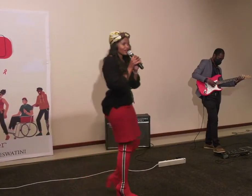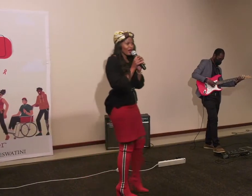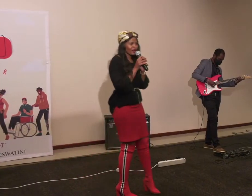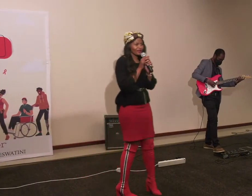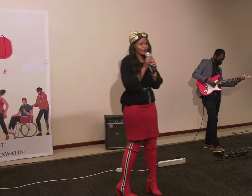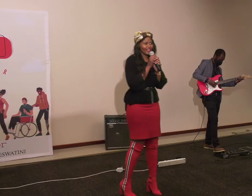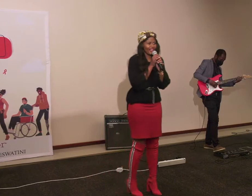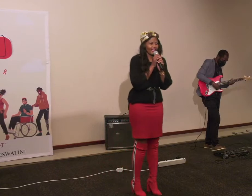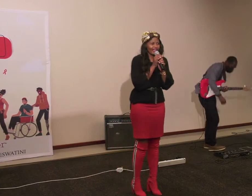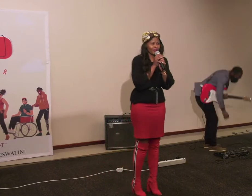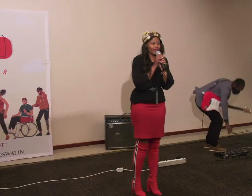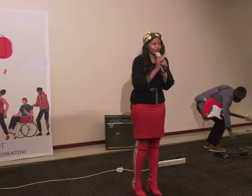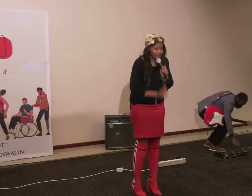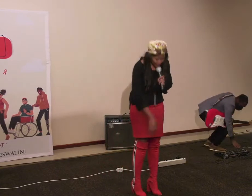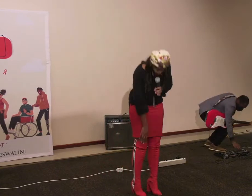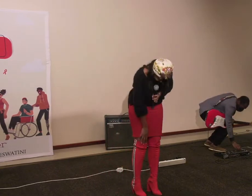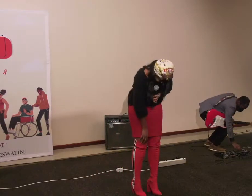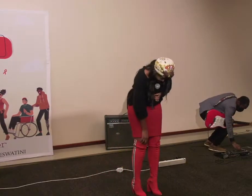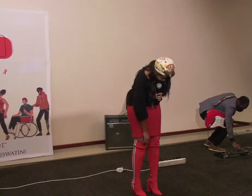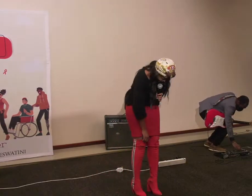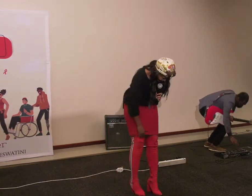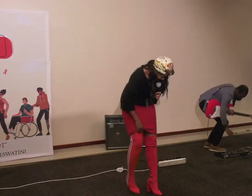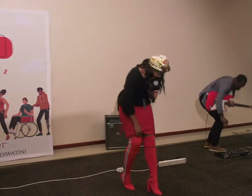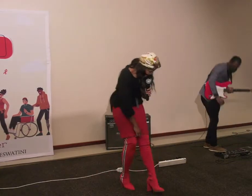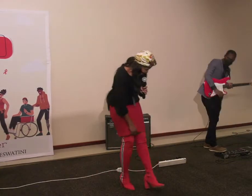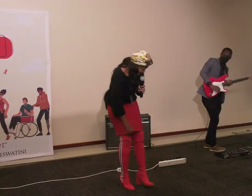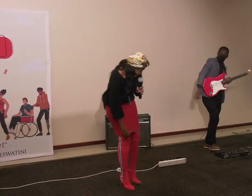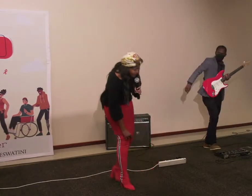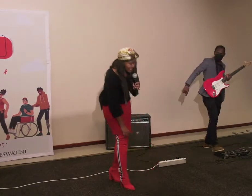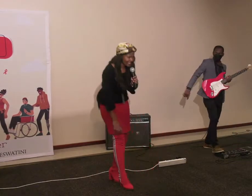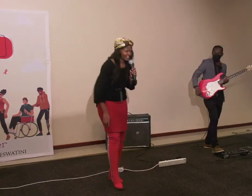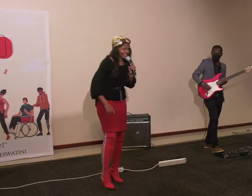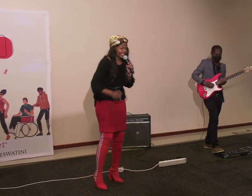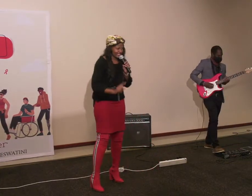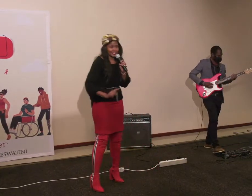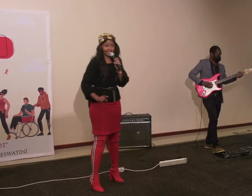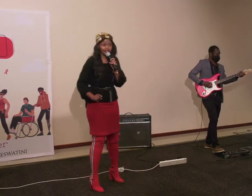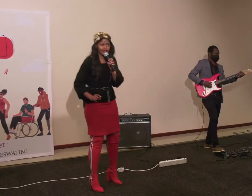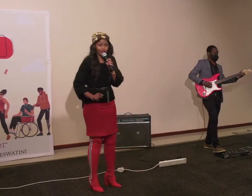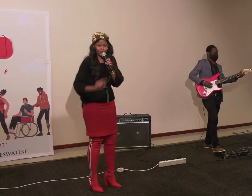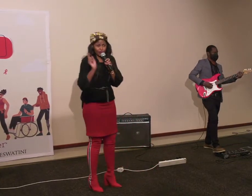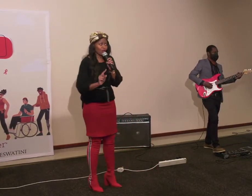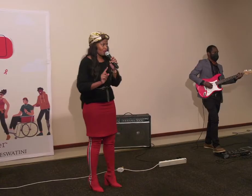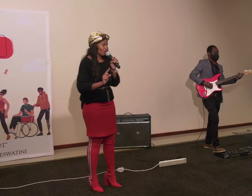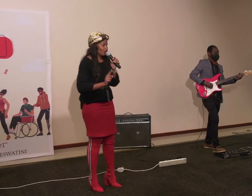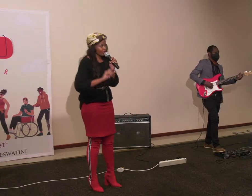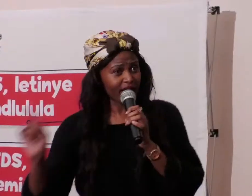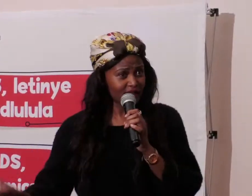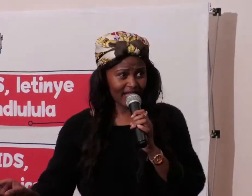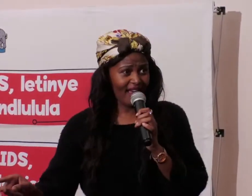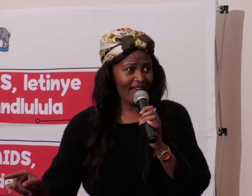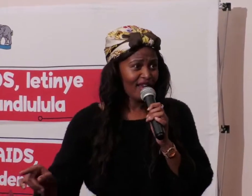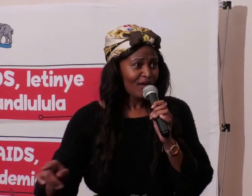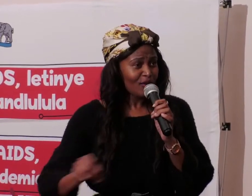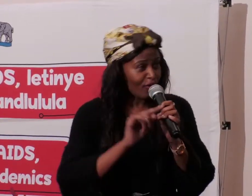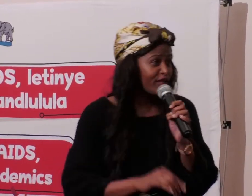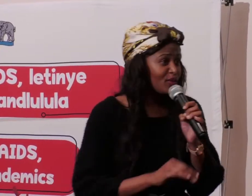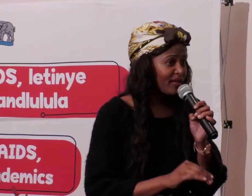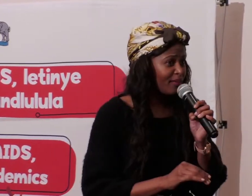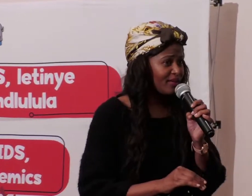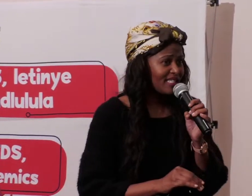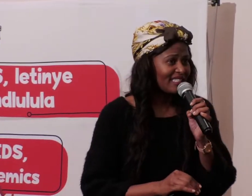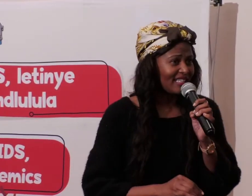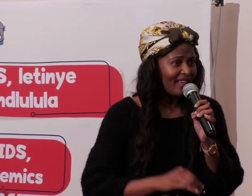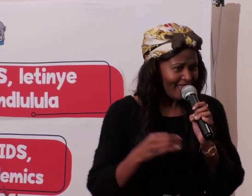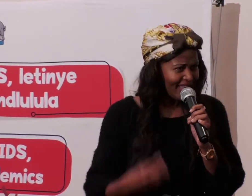This next song was requested by Spesihle. She's like, listen, when you get there, you're going